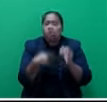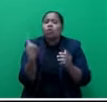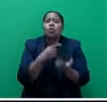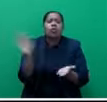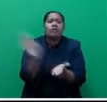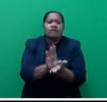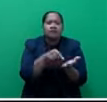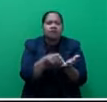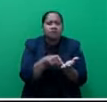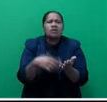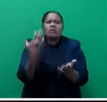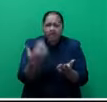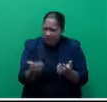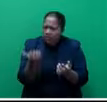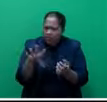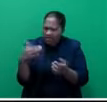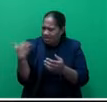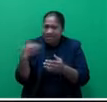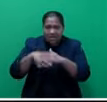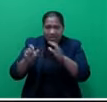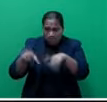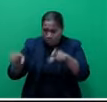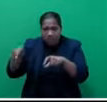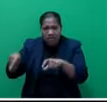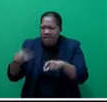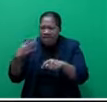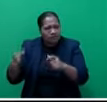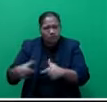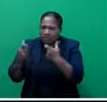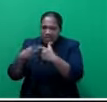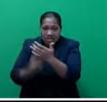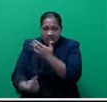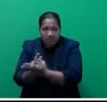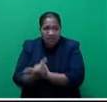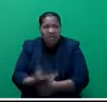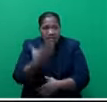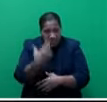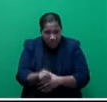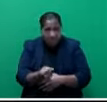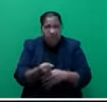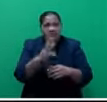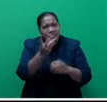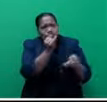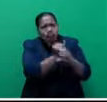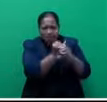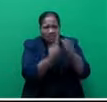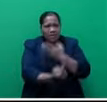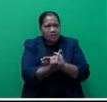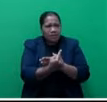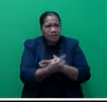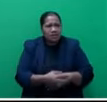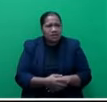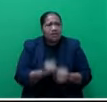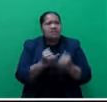bill? We already have existing challenges in the legal system. There are cases that are coming out. I'm appearing before a court. A hearing date was vacated